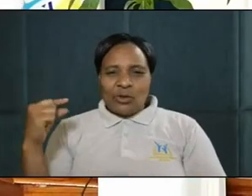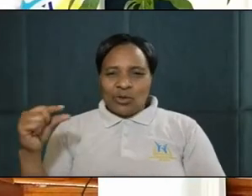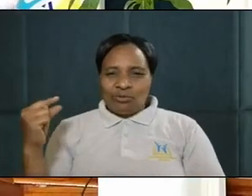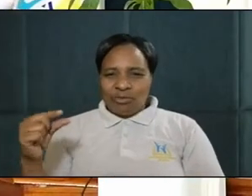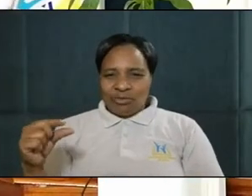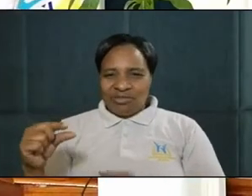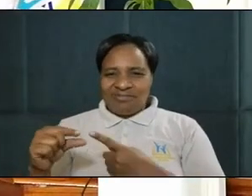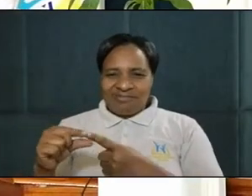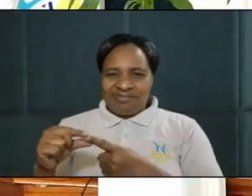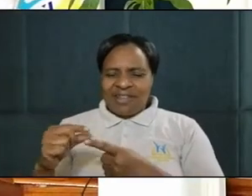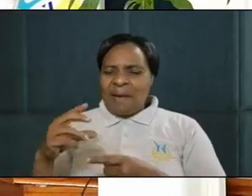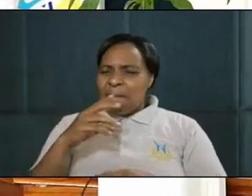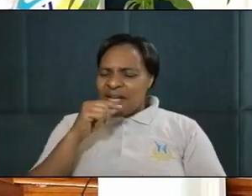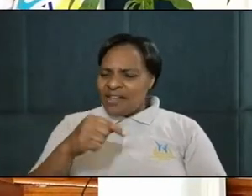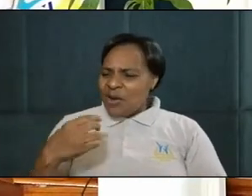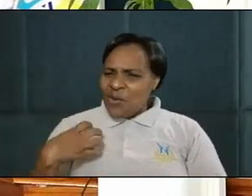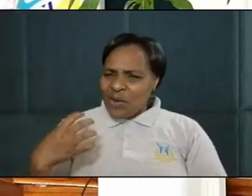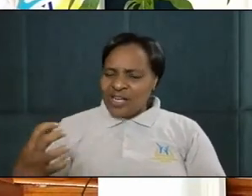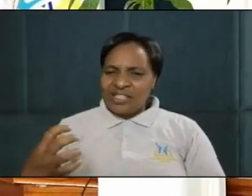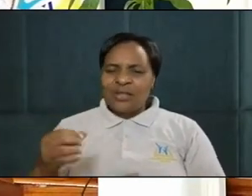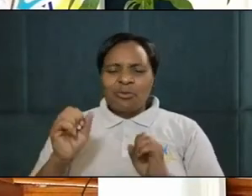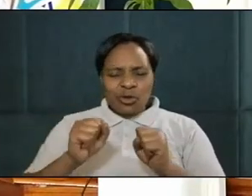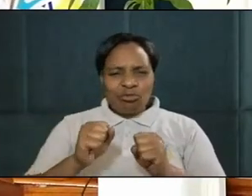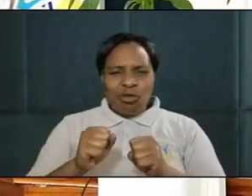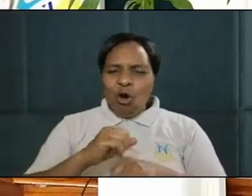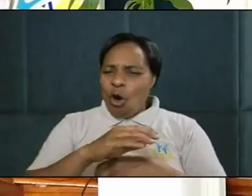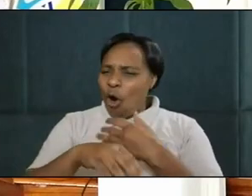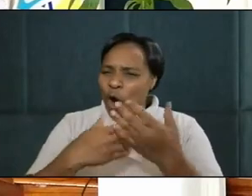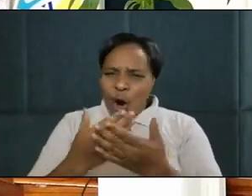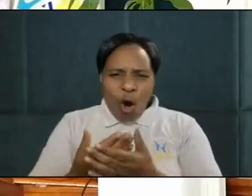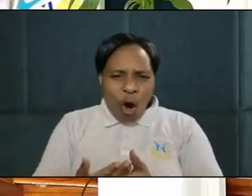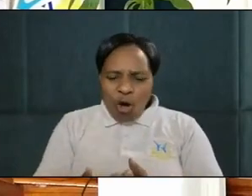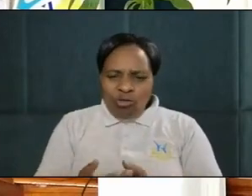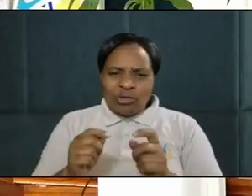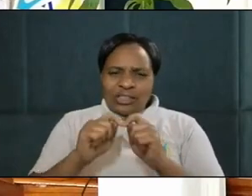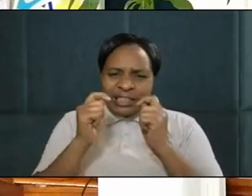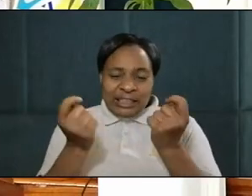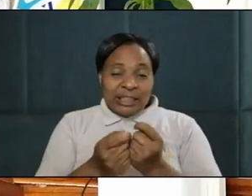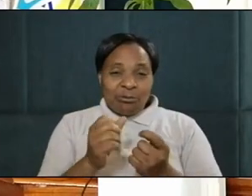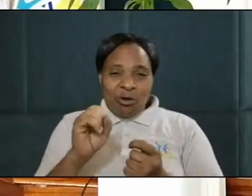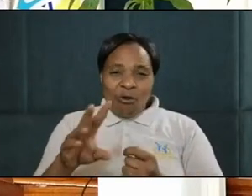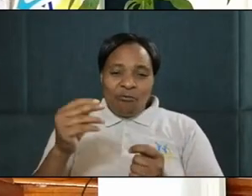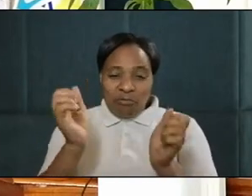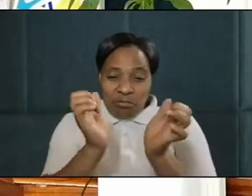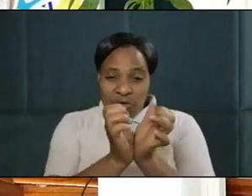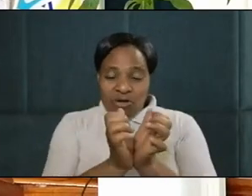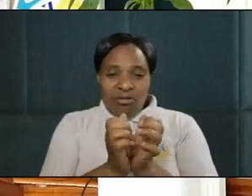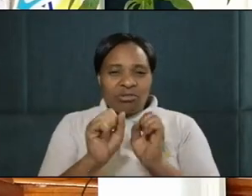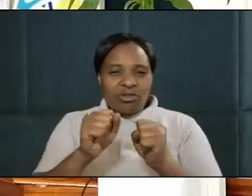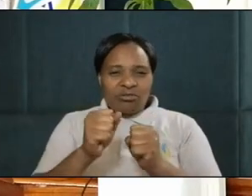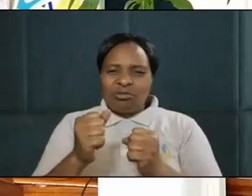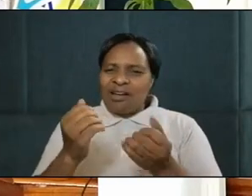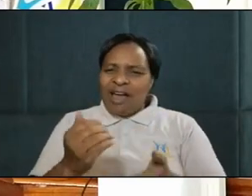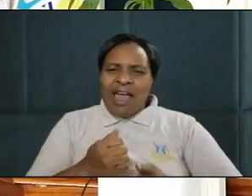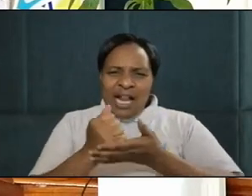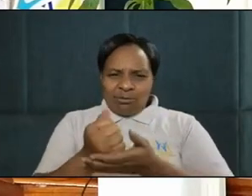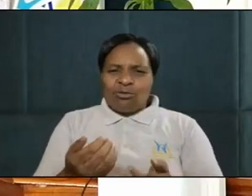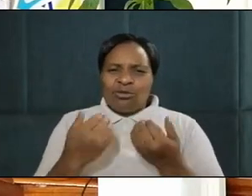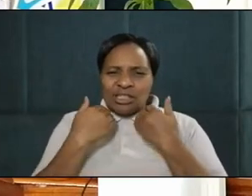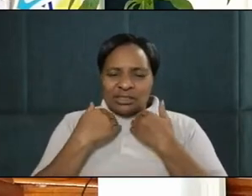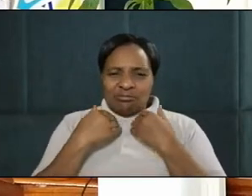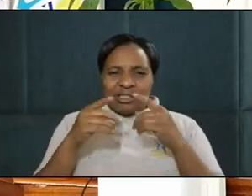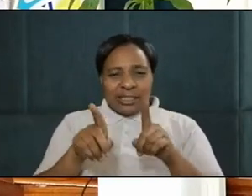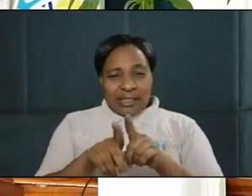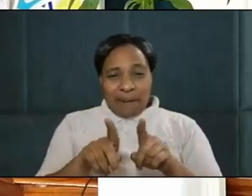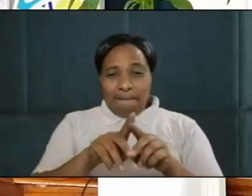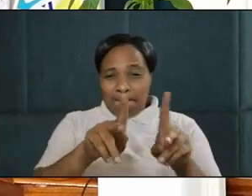very wealthy. So he's able to accommodate Paul, Luke, and the entire company so that the cause of the gospel is advanced, as